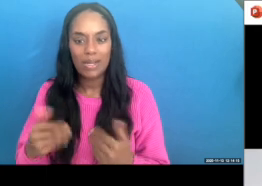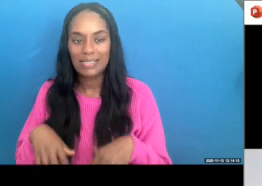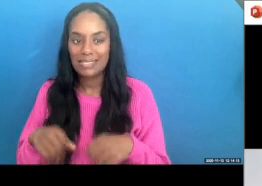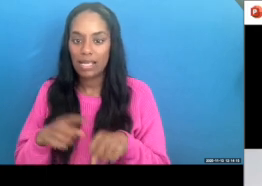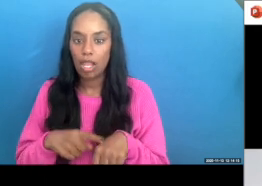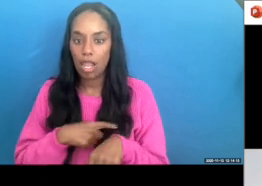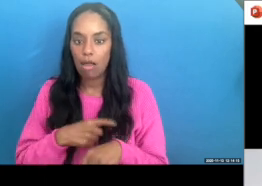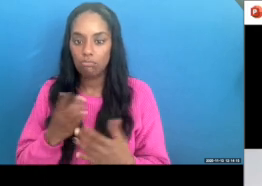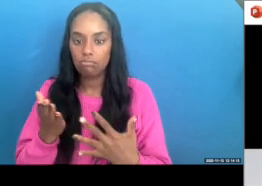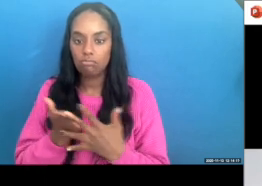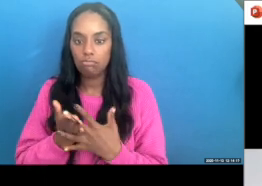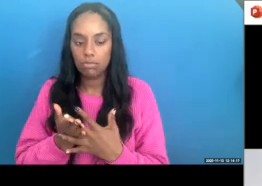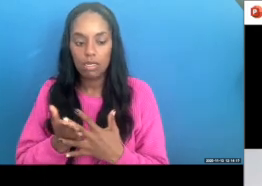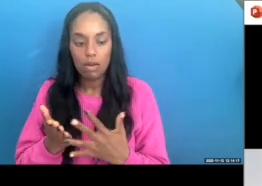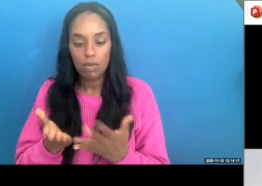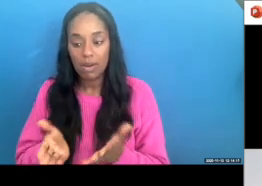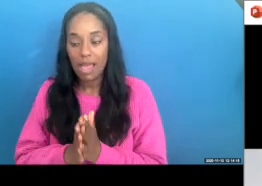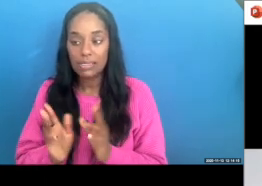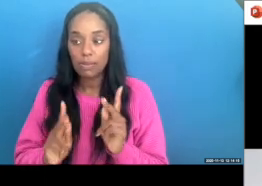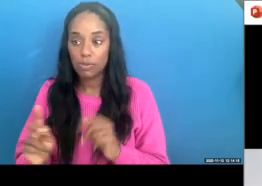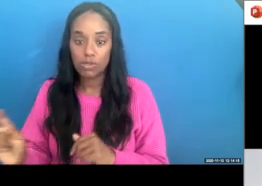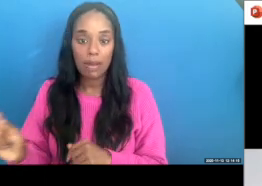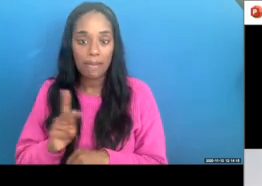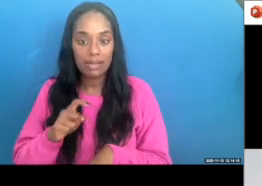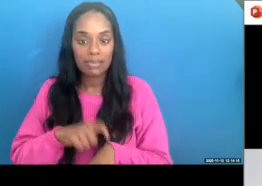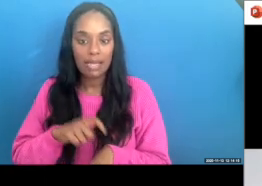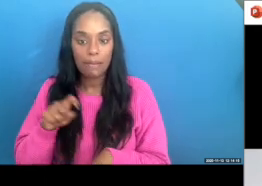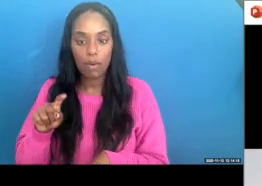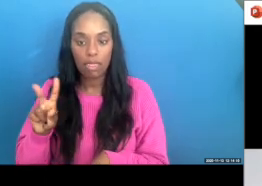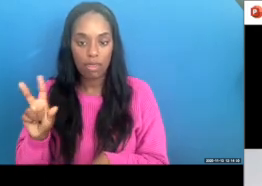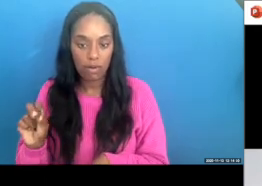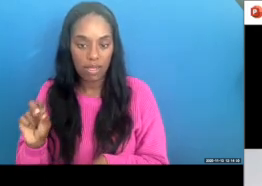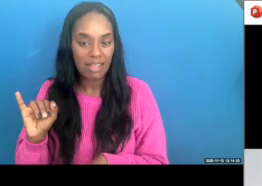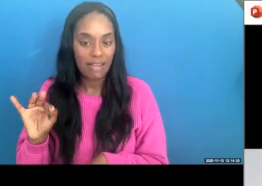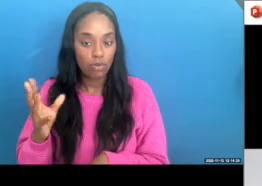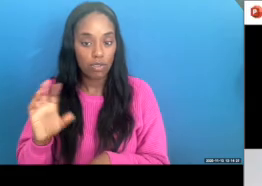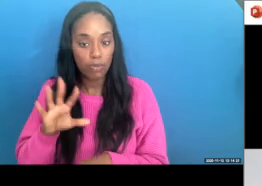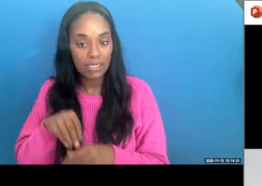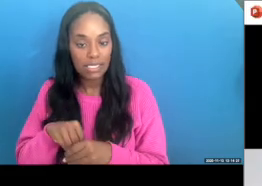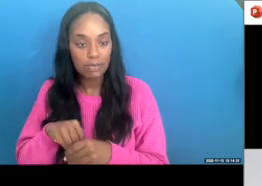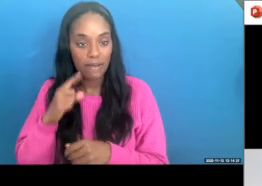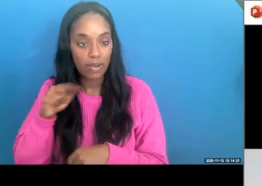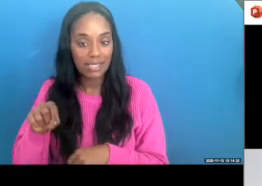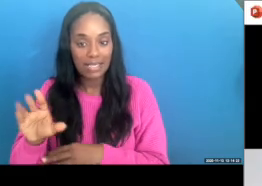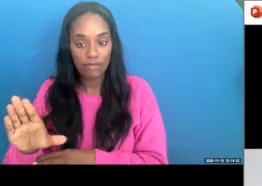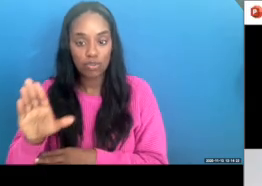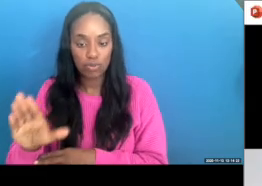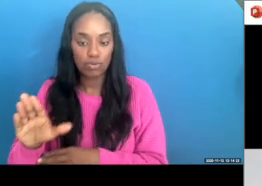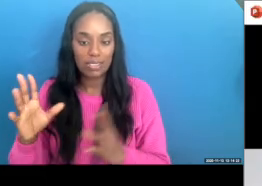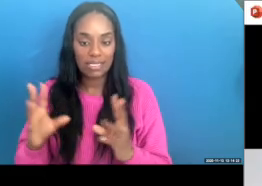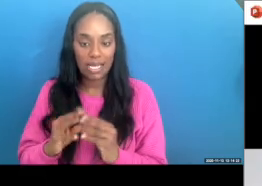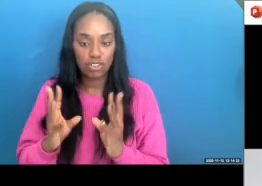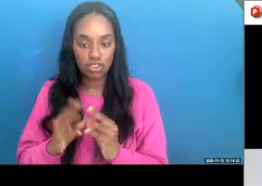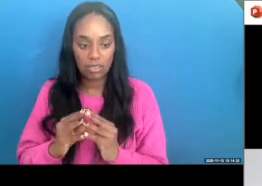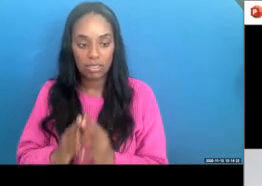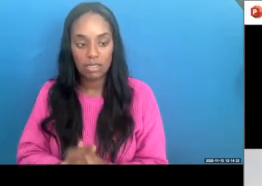meetings by close of business Monday, December 1st. So with that, we're going to take a long midday